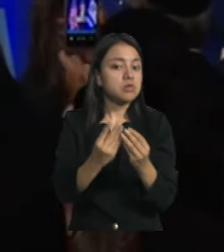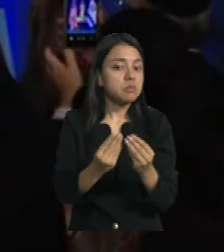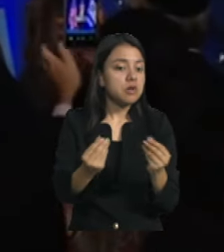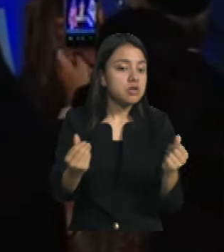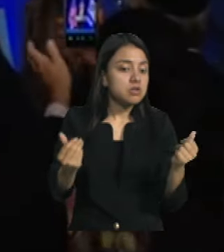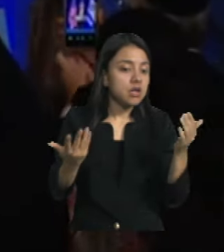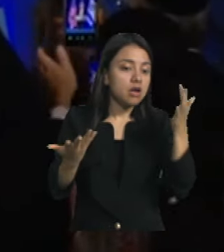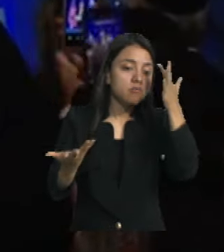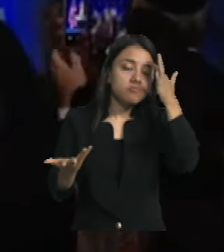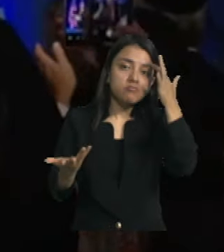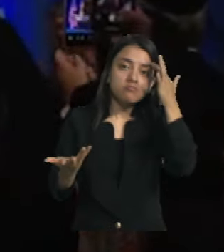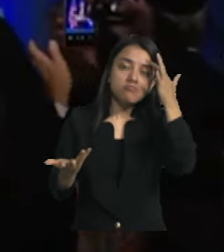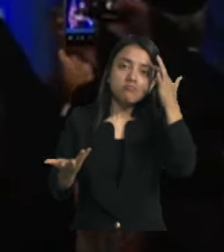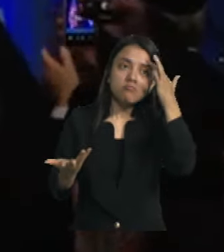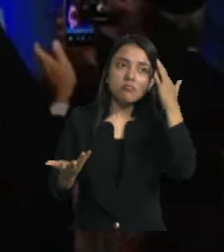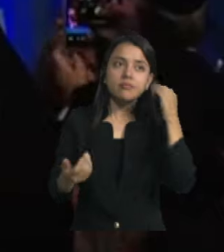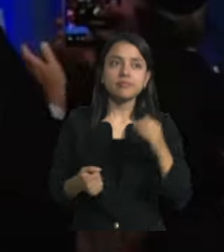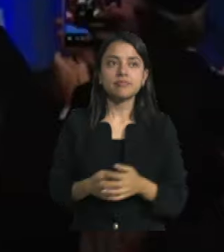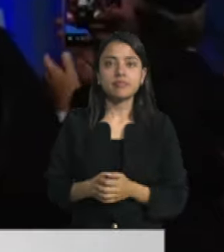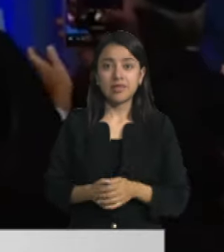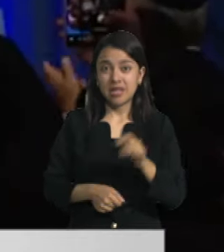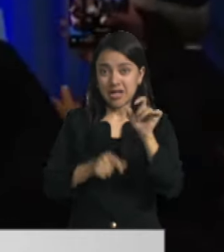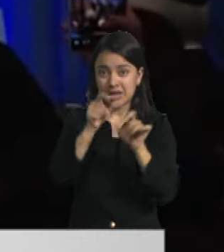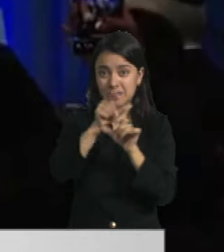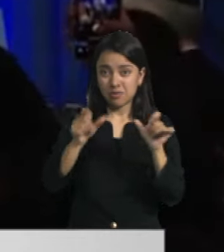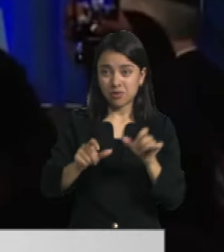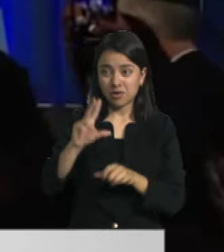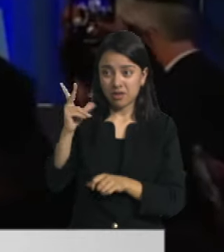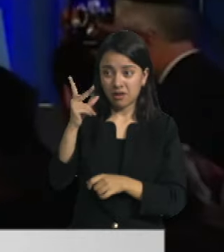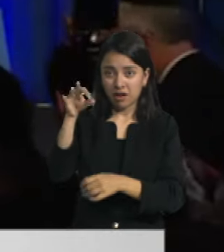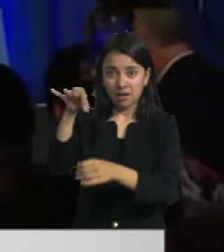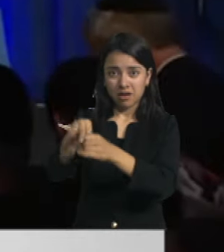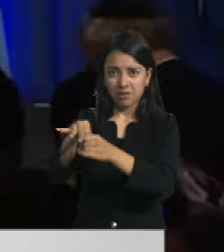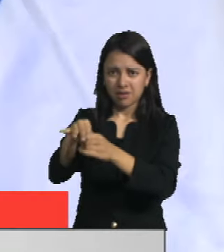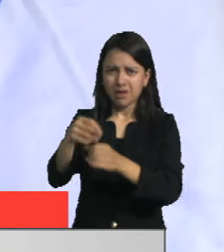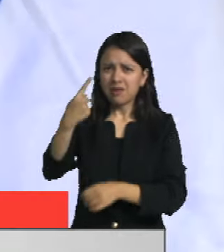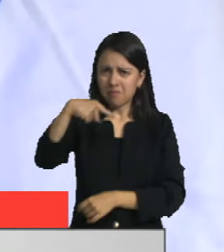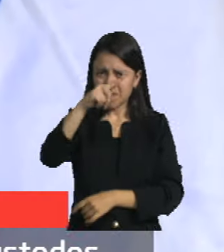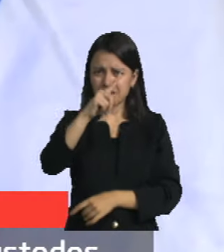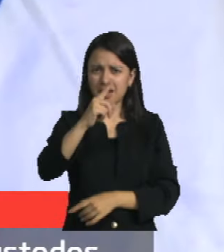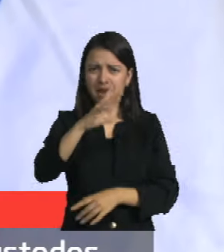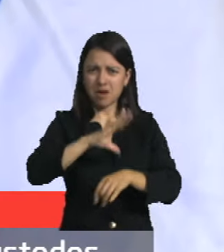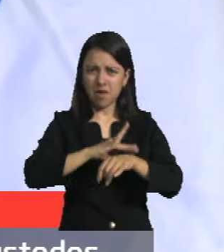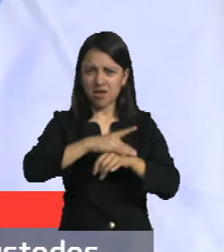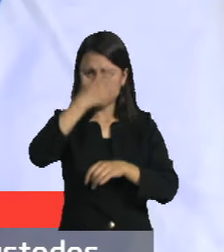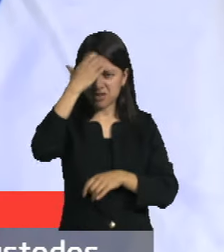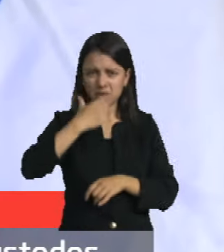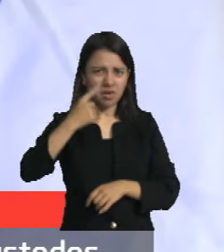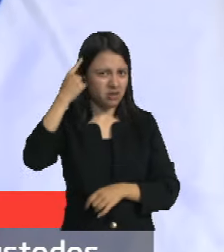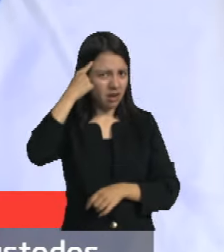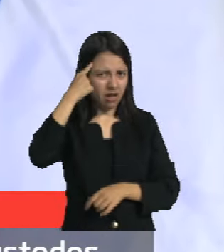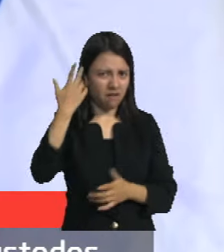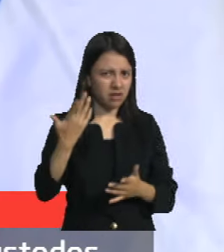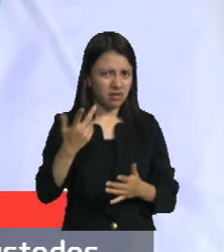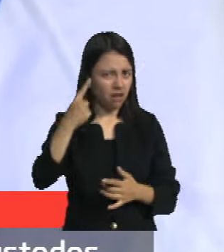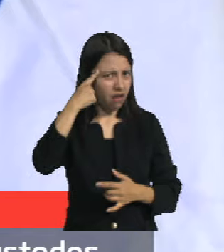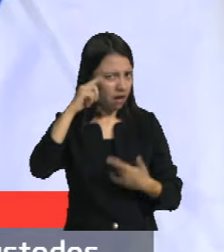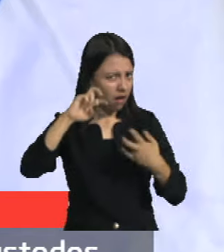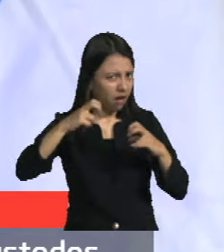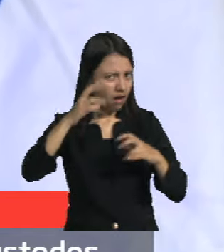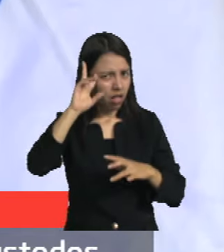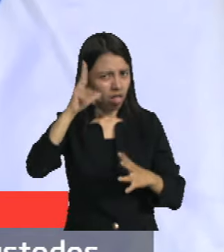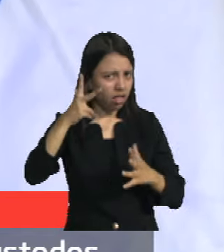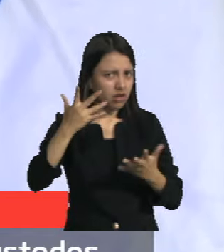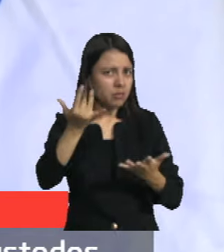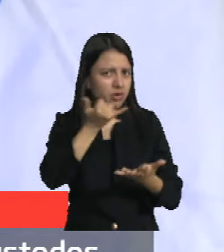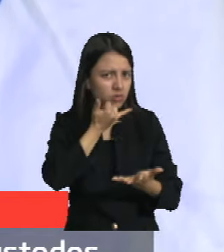también les dijo que los que voten por Harris deberían de examinarse la cabeza. And sadly, and I have to say this, and it